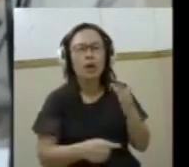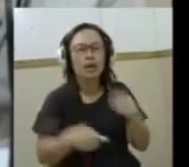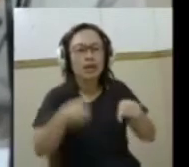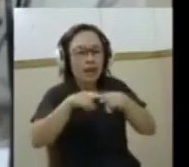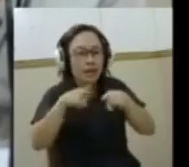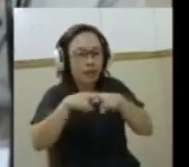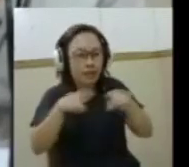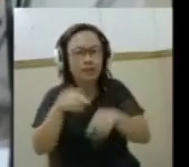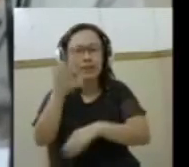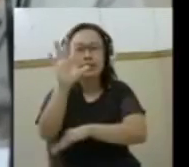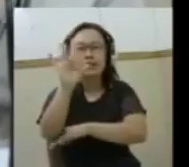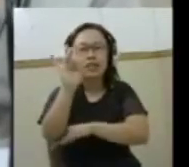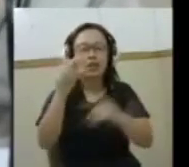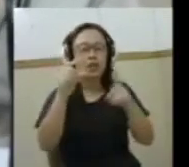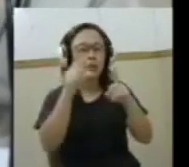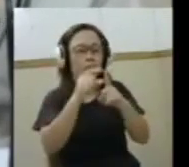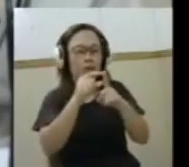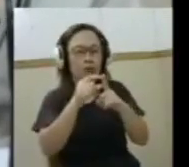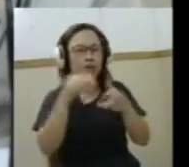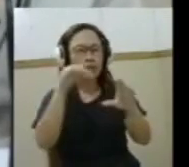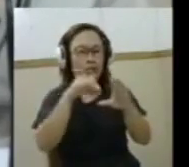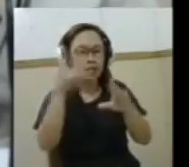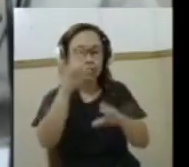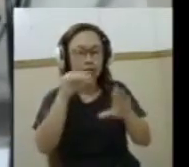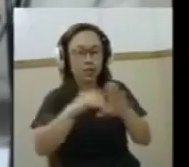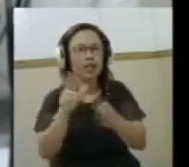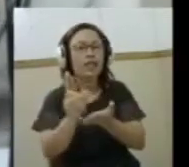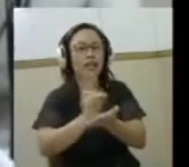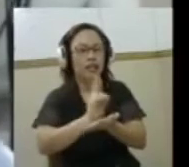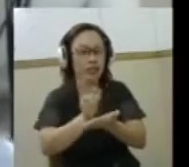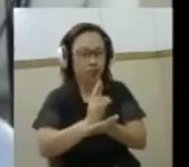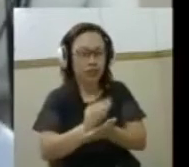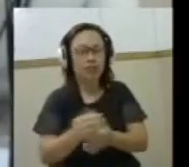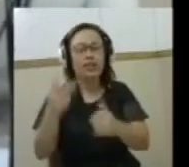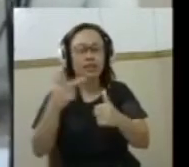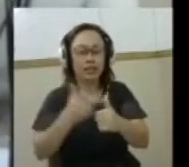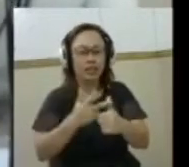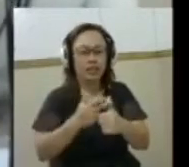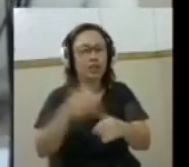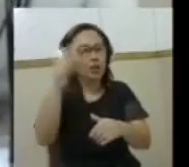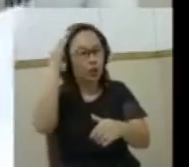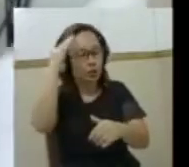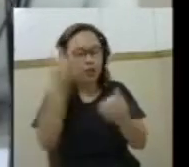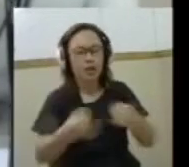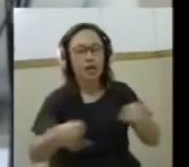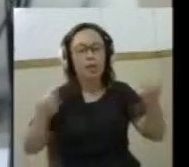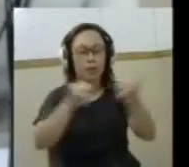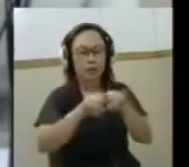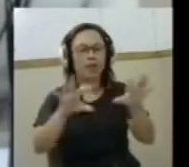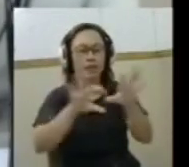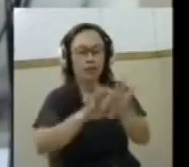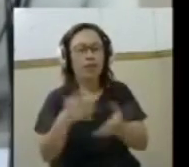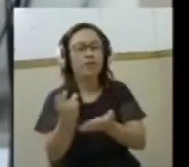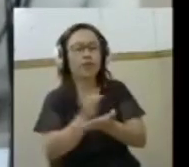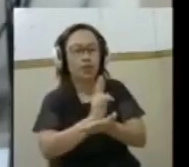8 technical terms used in research. Third, determine the importance of research.